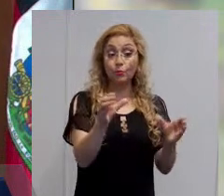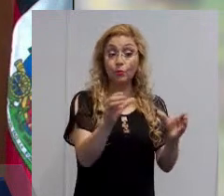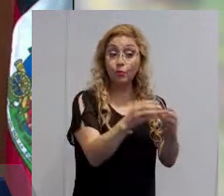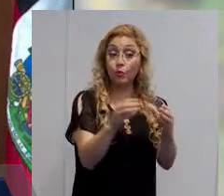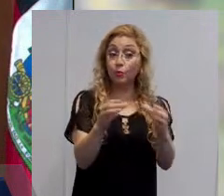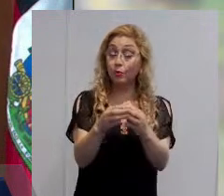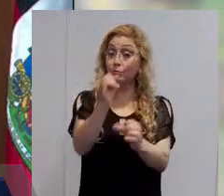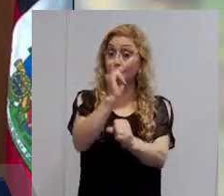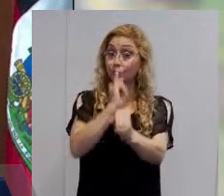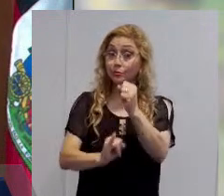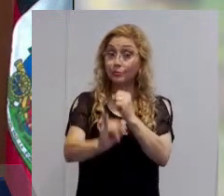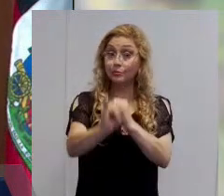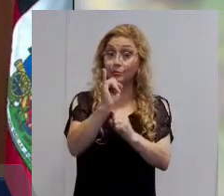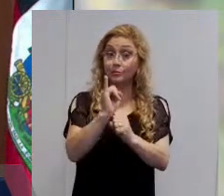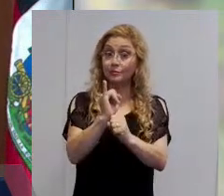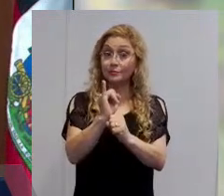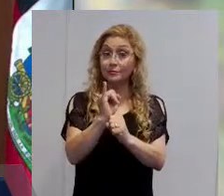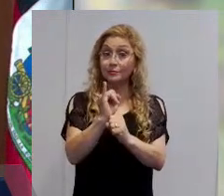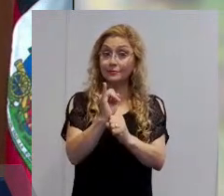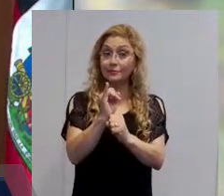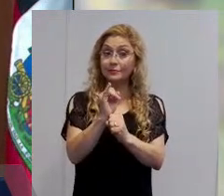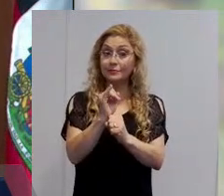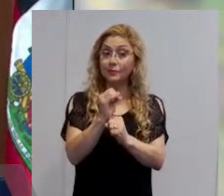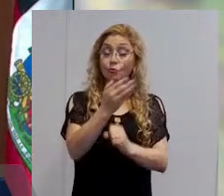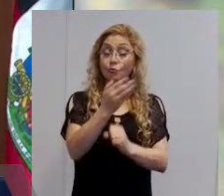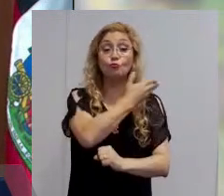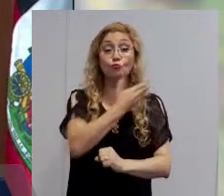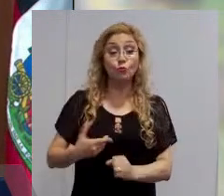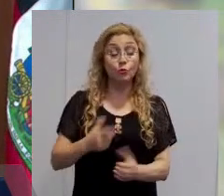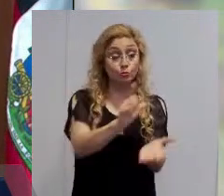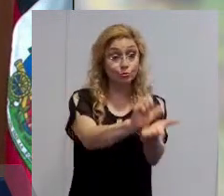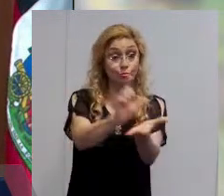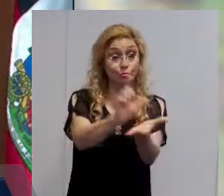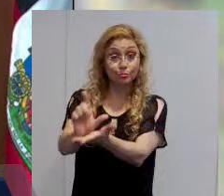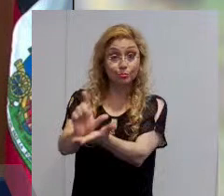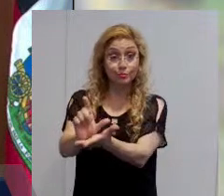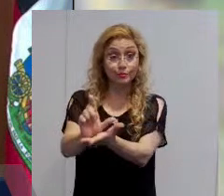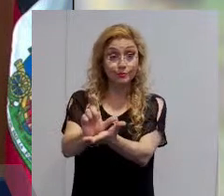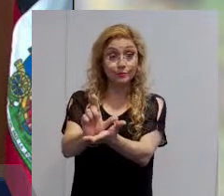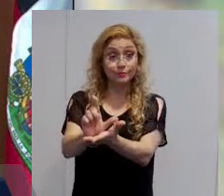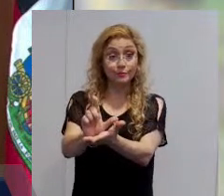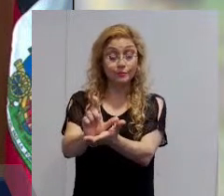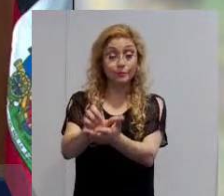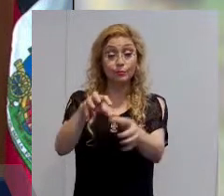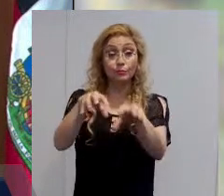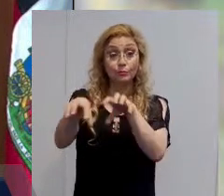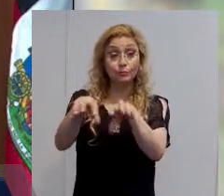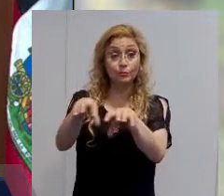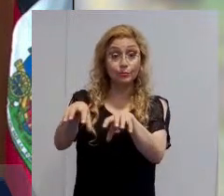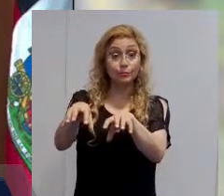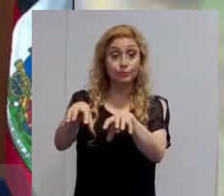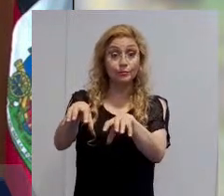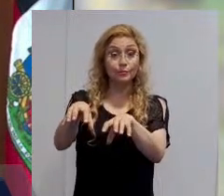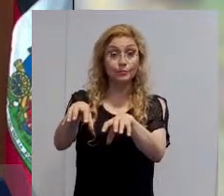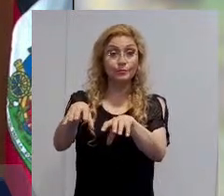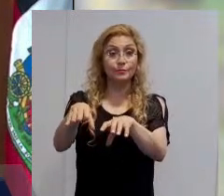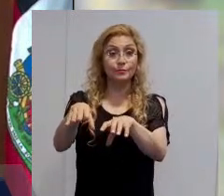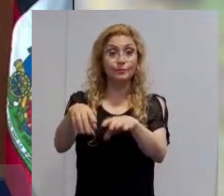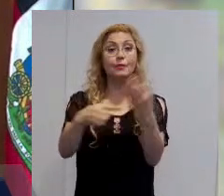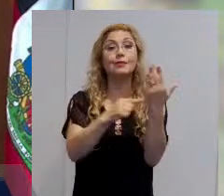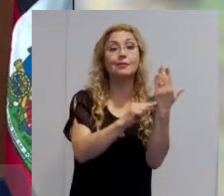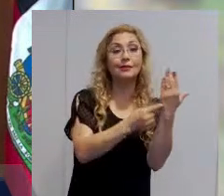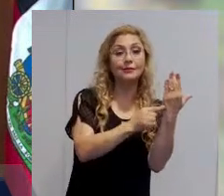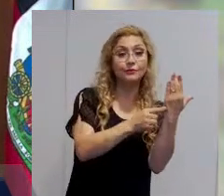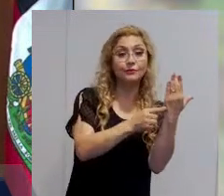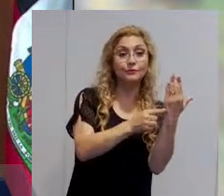Here are the international agencies, local governments, farmers,